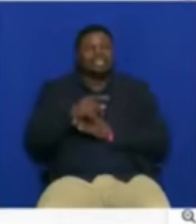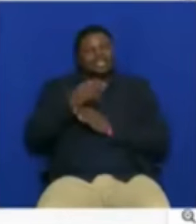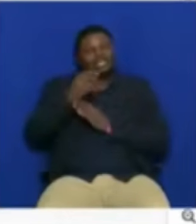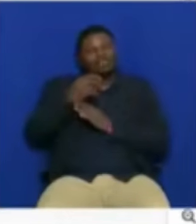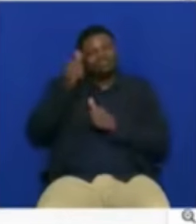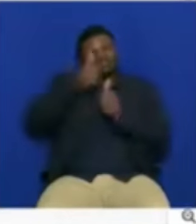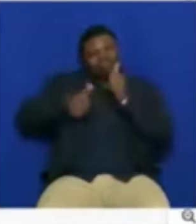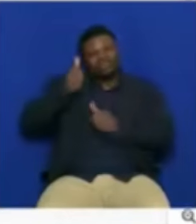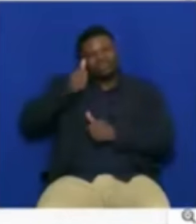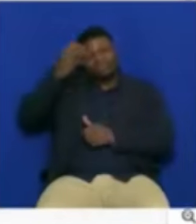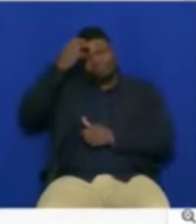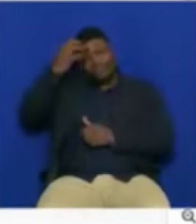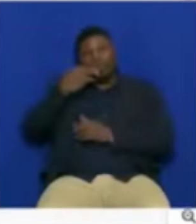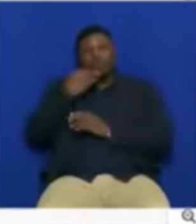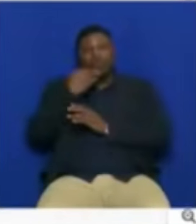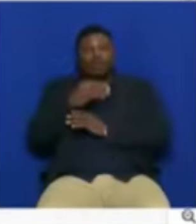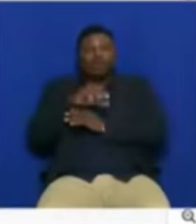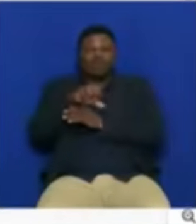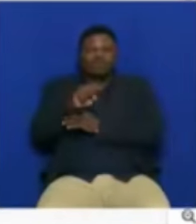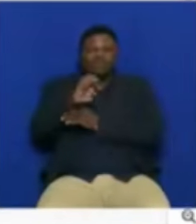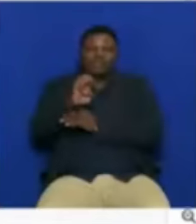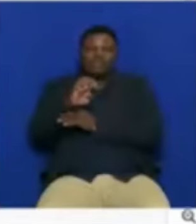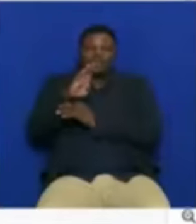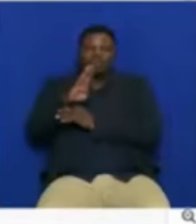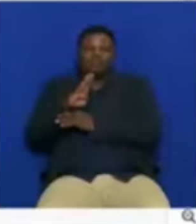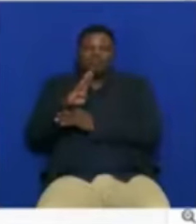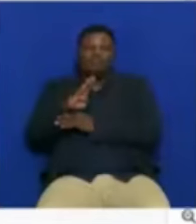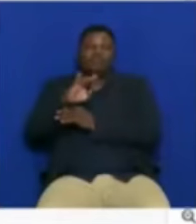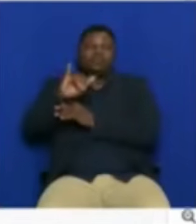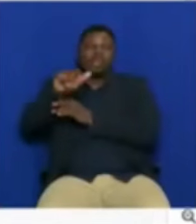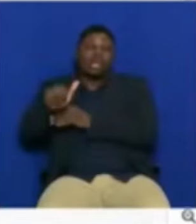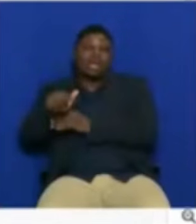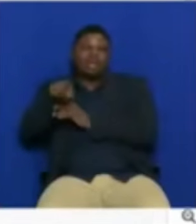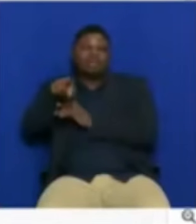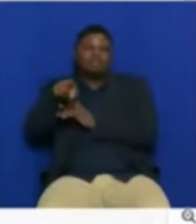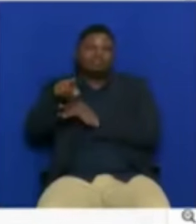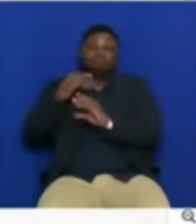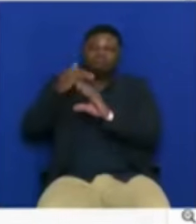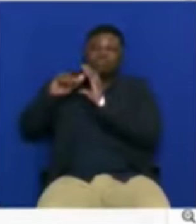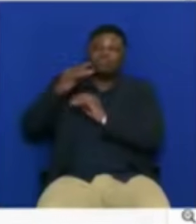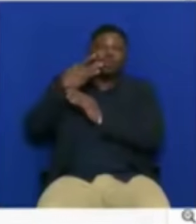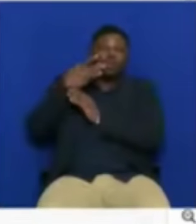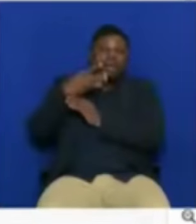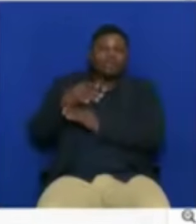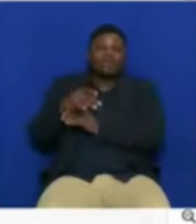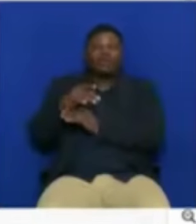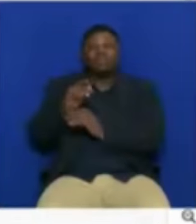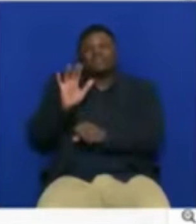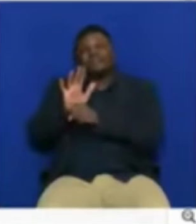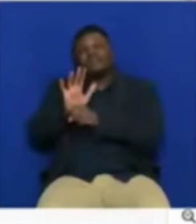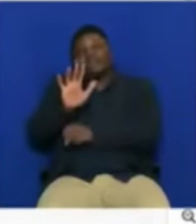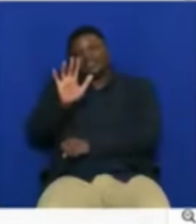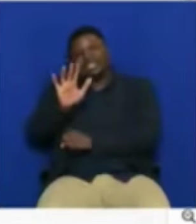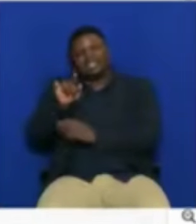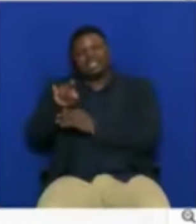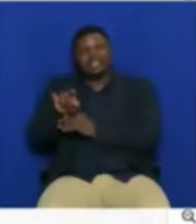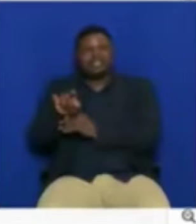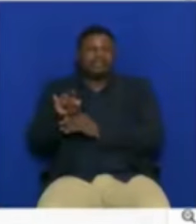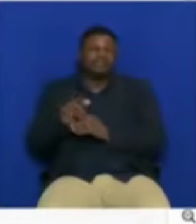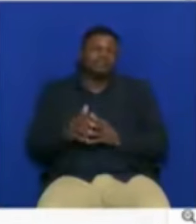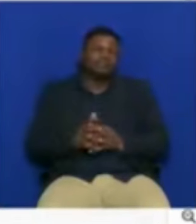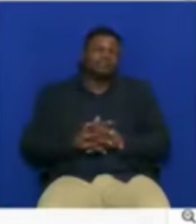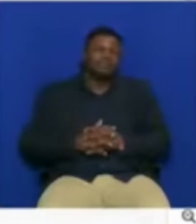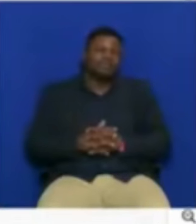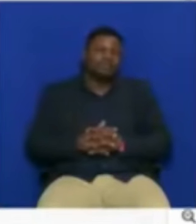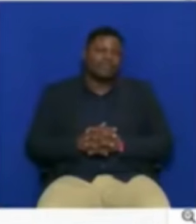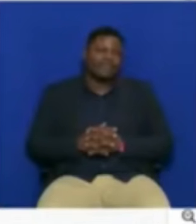that page. Yes, Commissioner, I was saying it's signed on the 4th. Yes, So Major General on the 5th. Dada on the